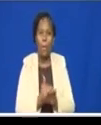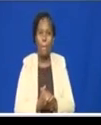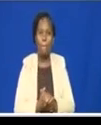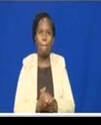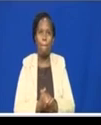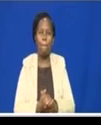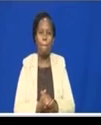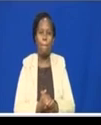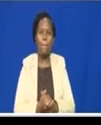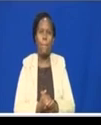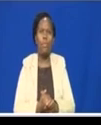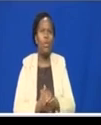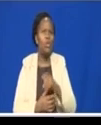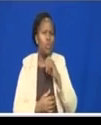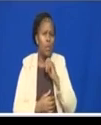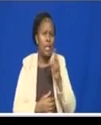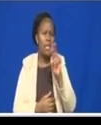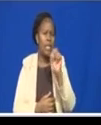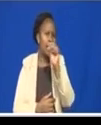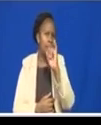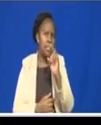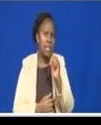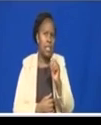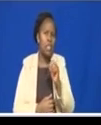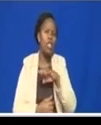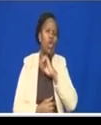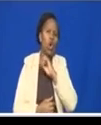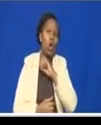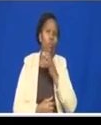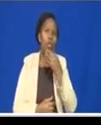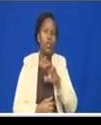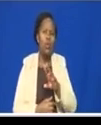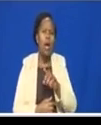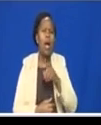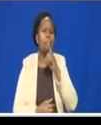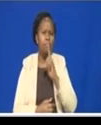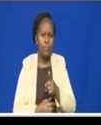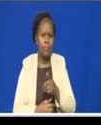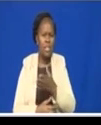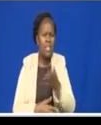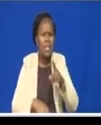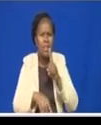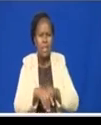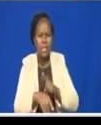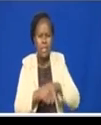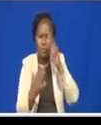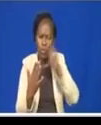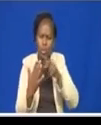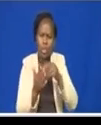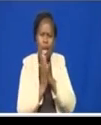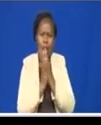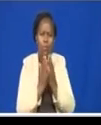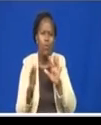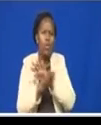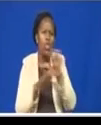follow. Surely, Resian, she complained to her sharply. Is this the time to read a book with